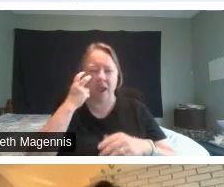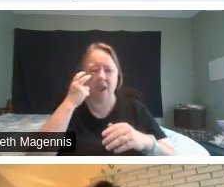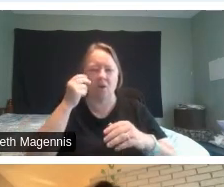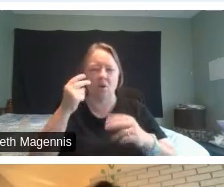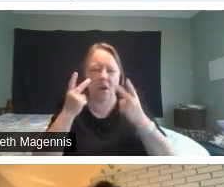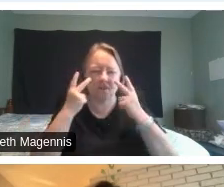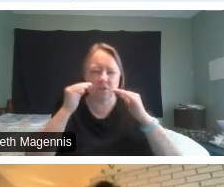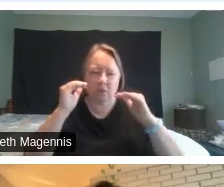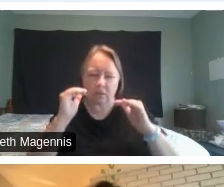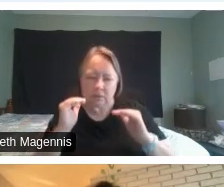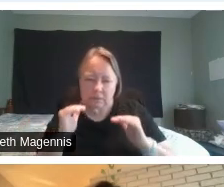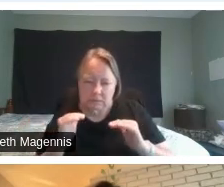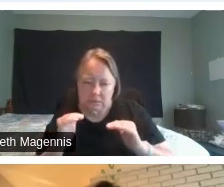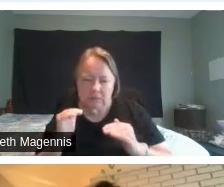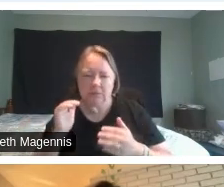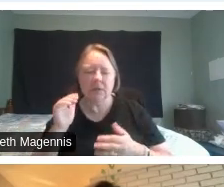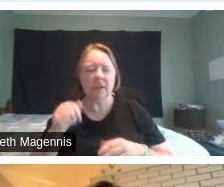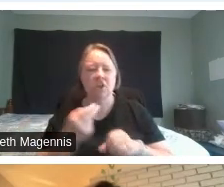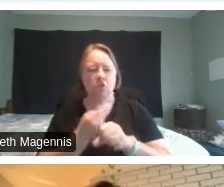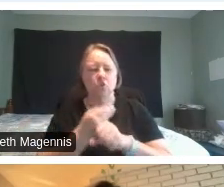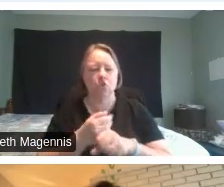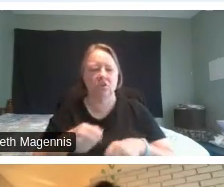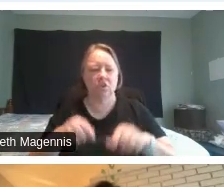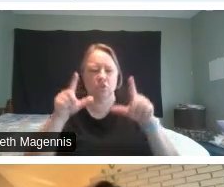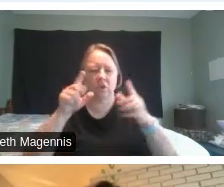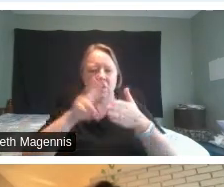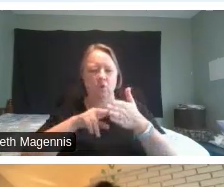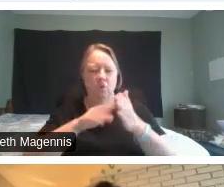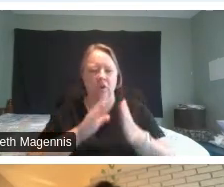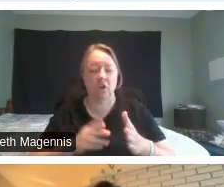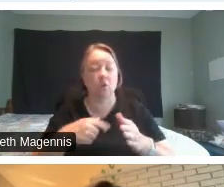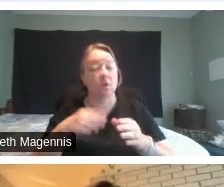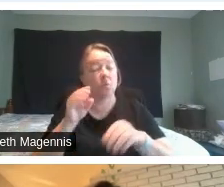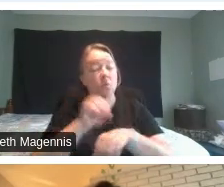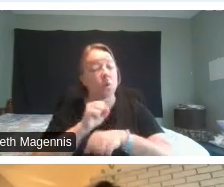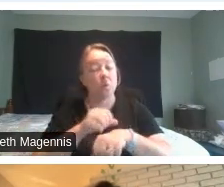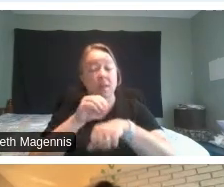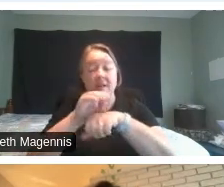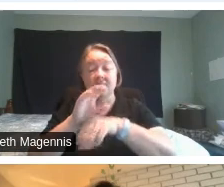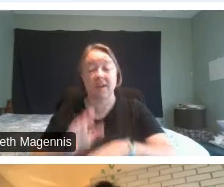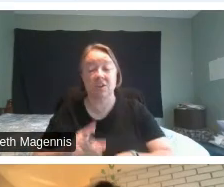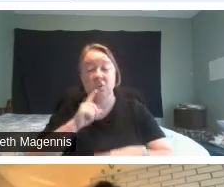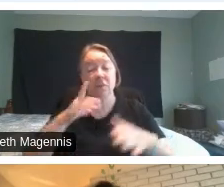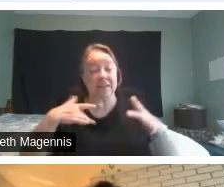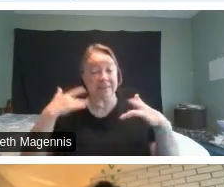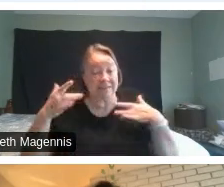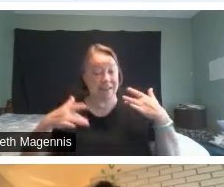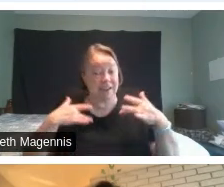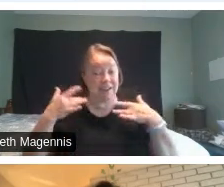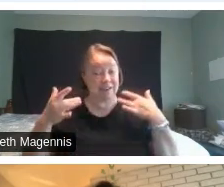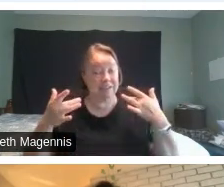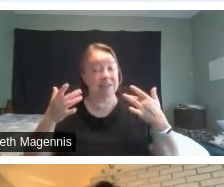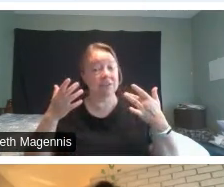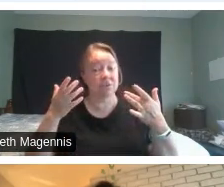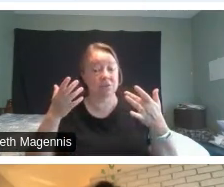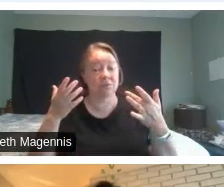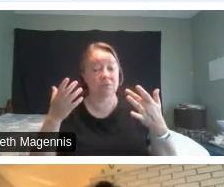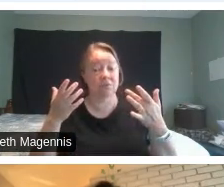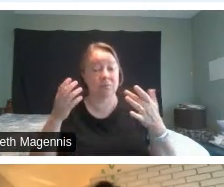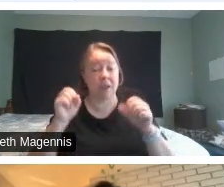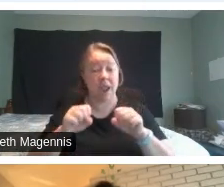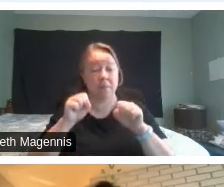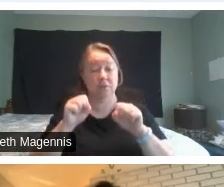use a screen reader. And we've been working with advisors, and it's been really exciting to be